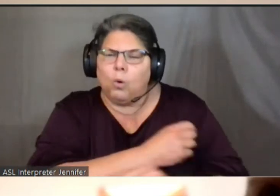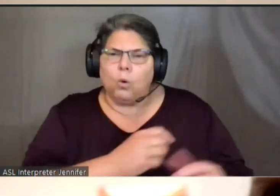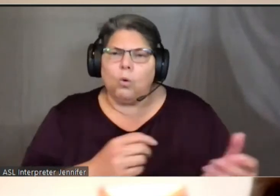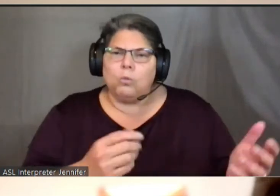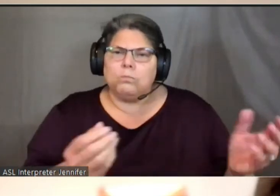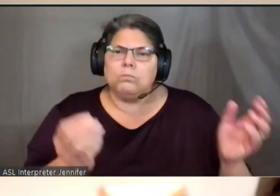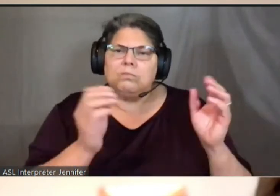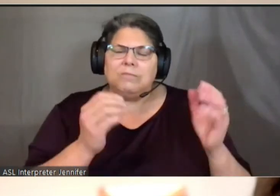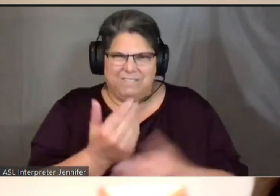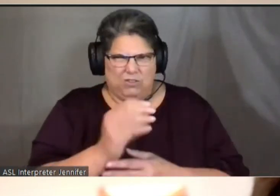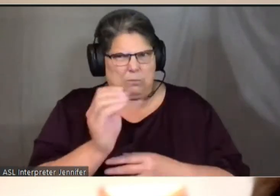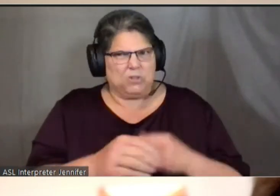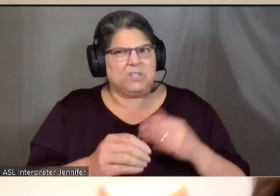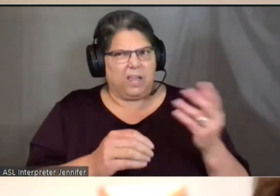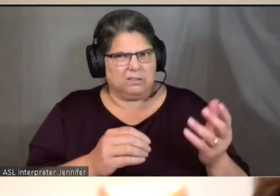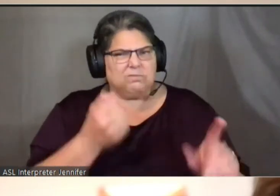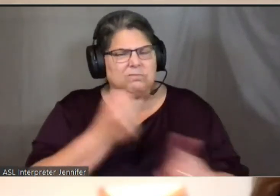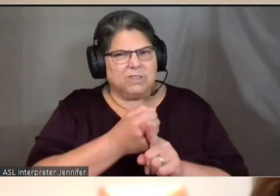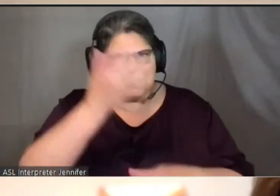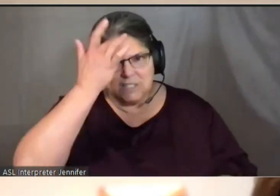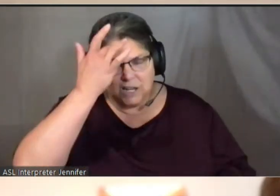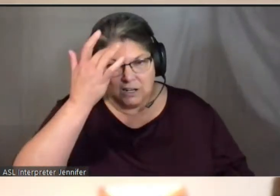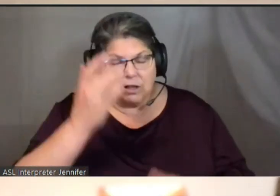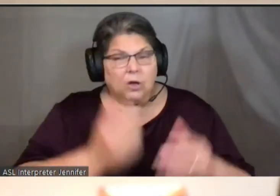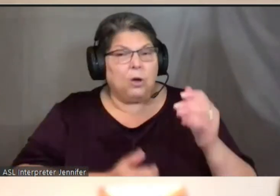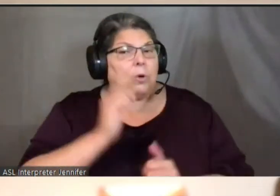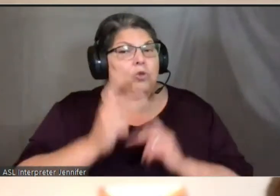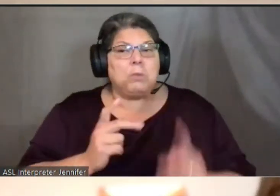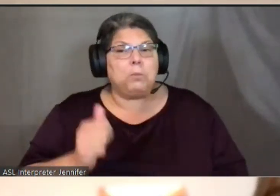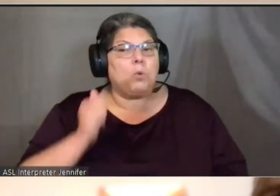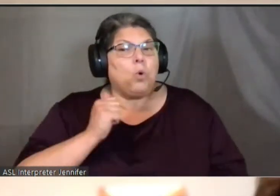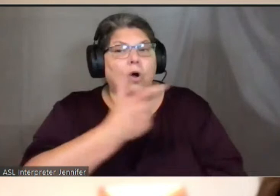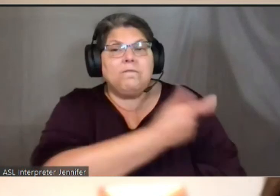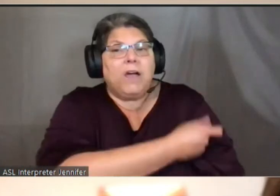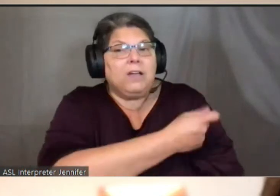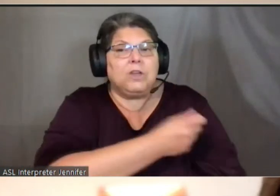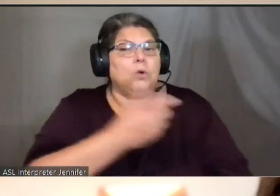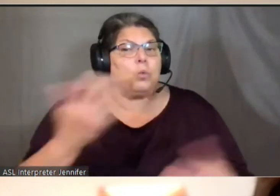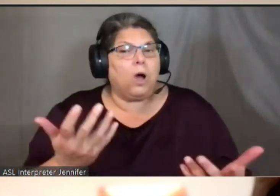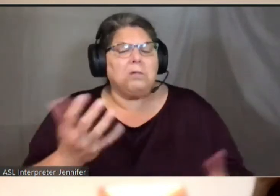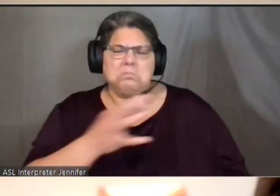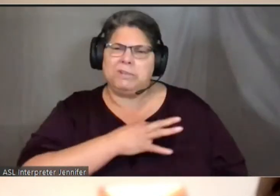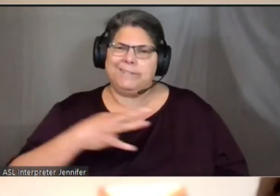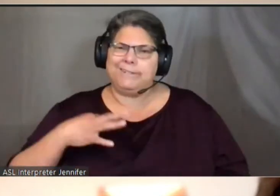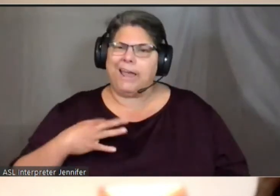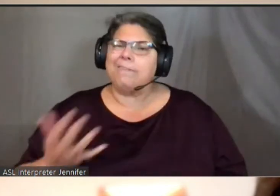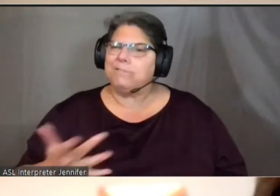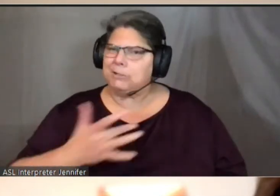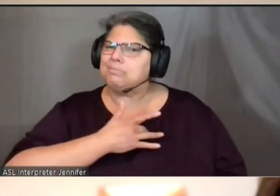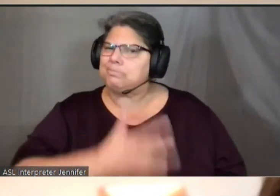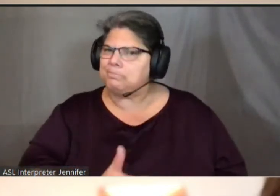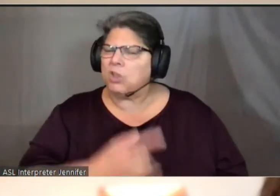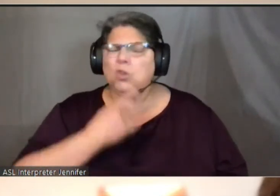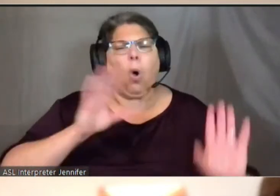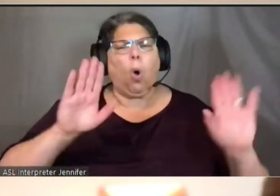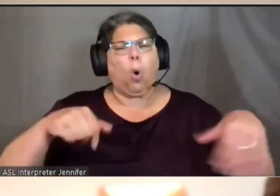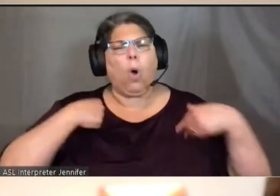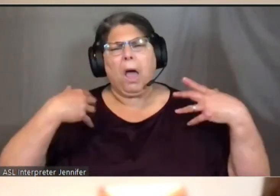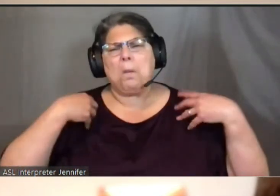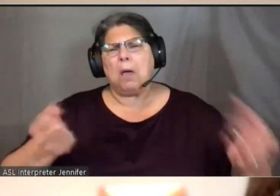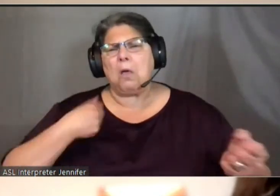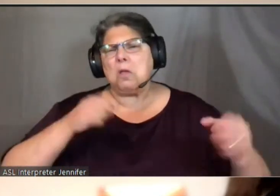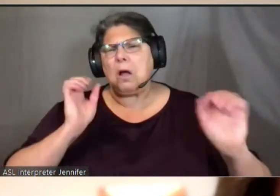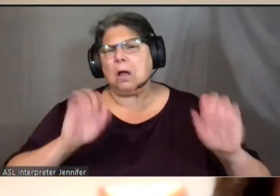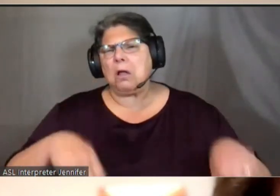not vaccinated tend to be staff, and they think that they're healthy in other ways and they're doing all of what they should be doing. And so they're